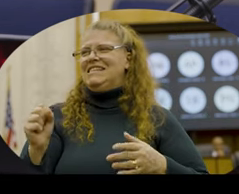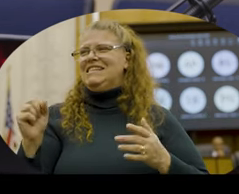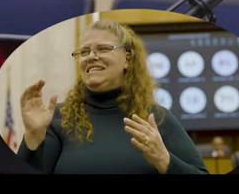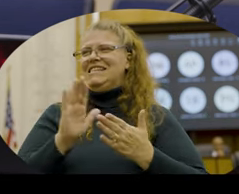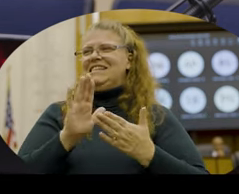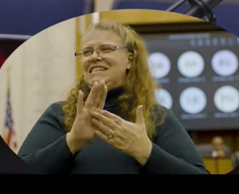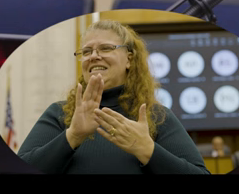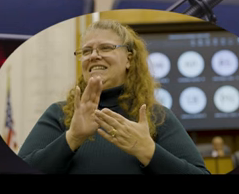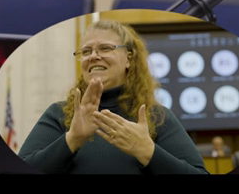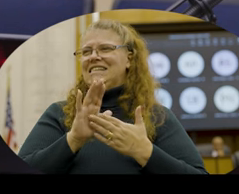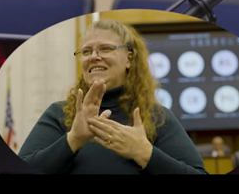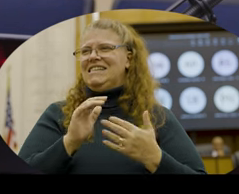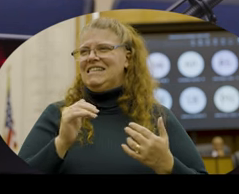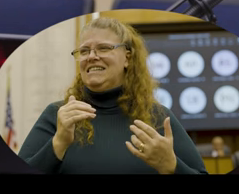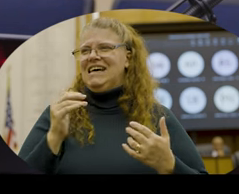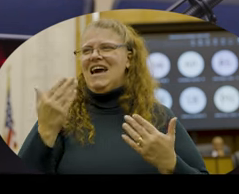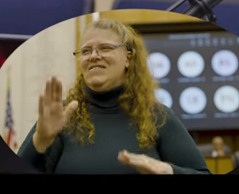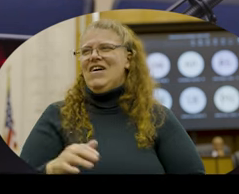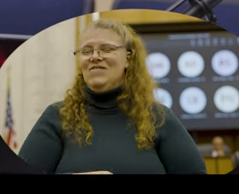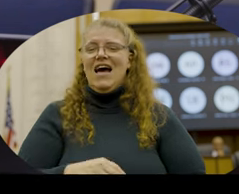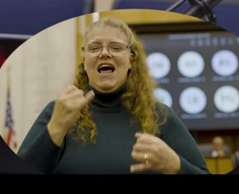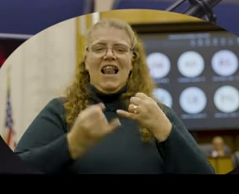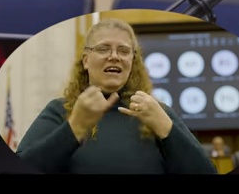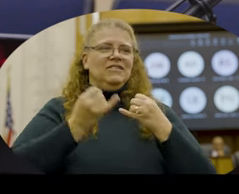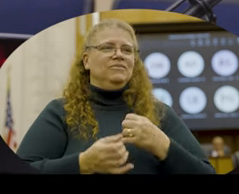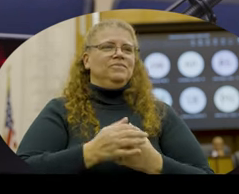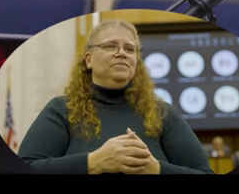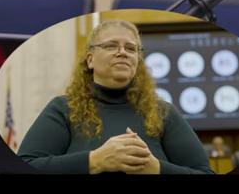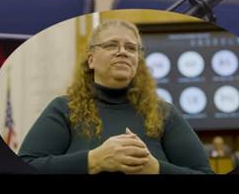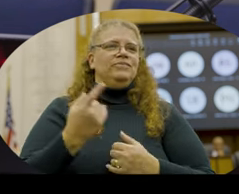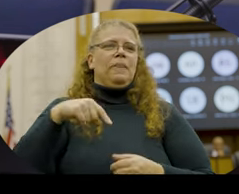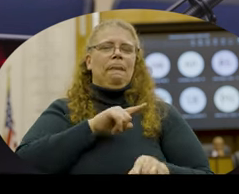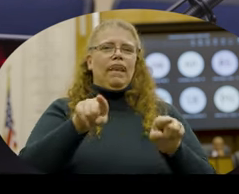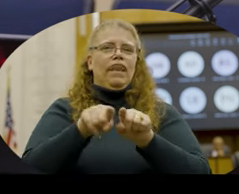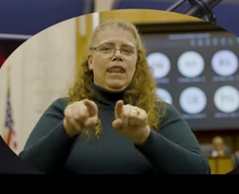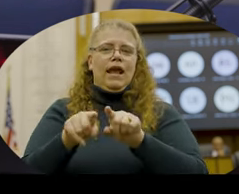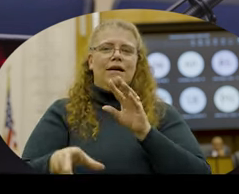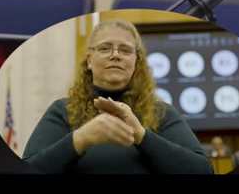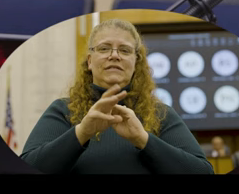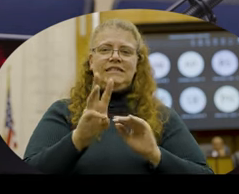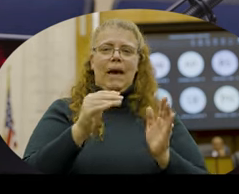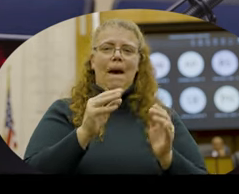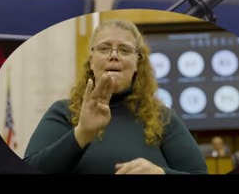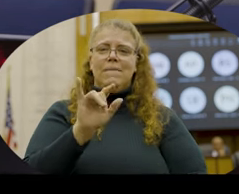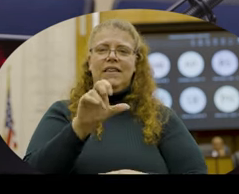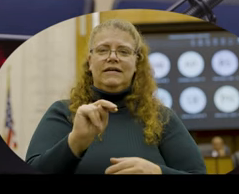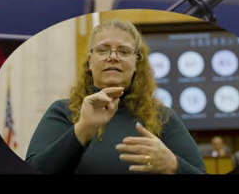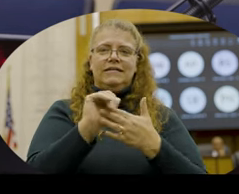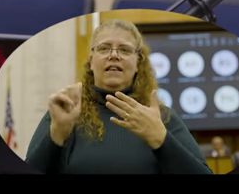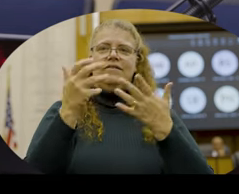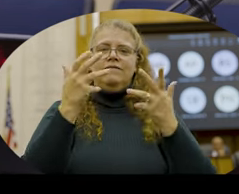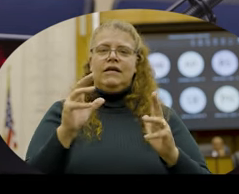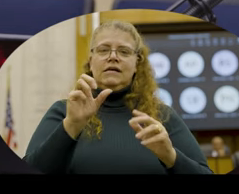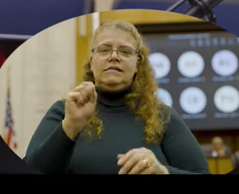inventory of street, bridge, or public space names associated with the Confederacy and outline a